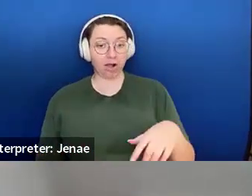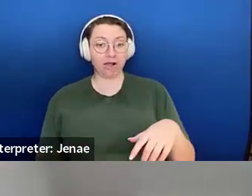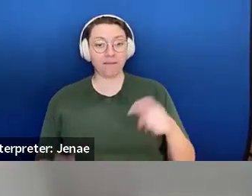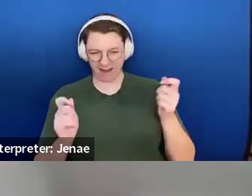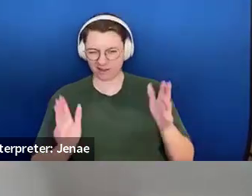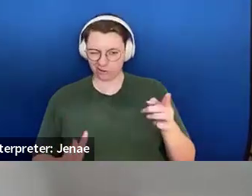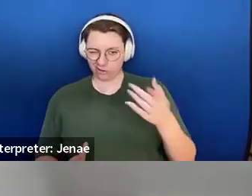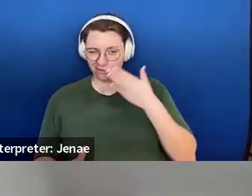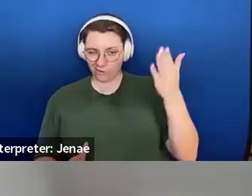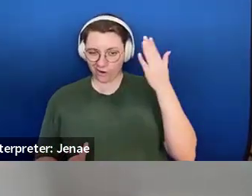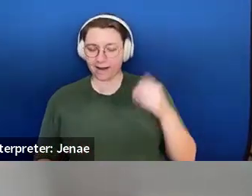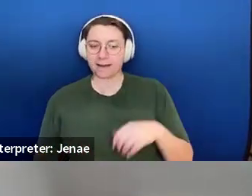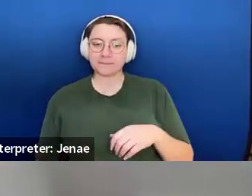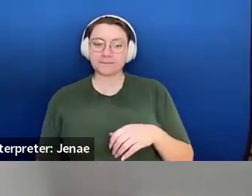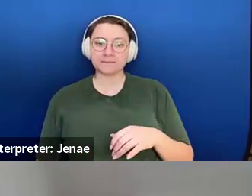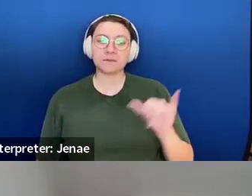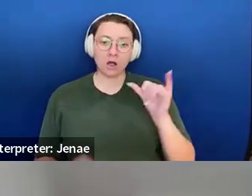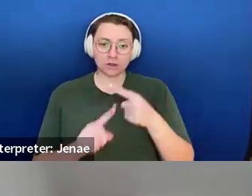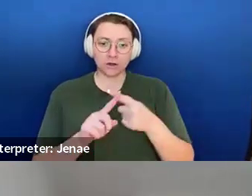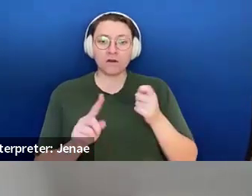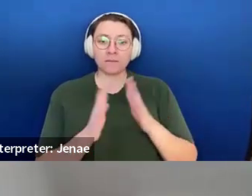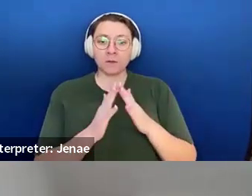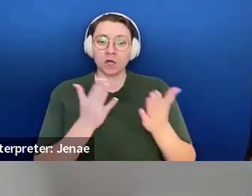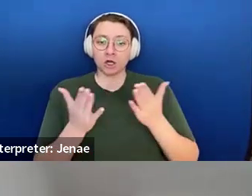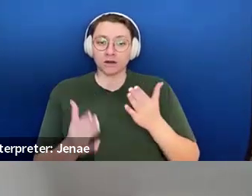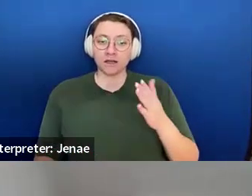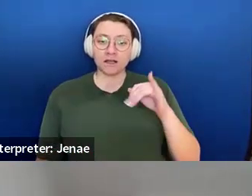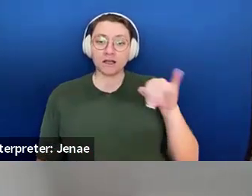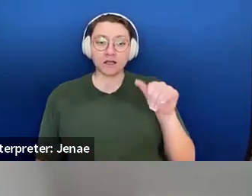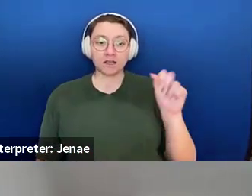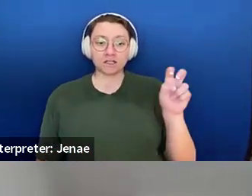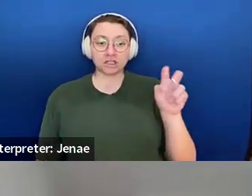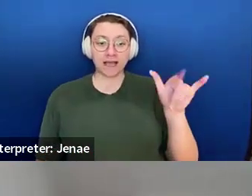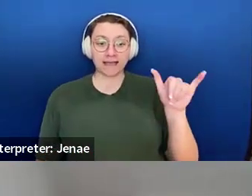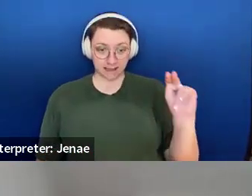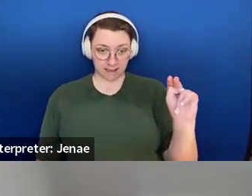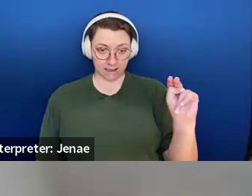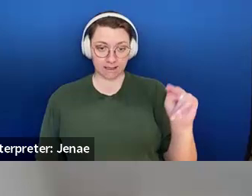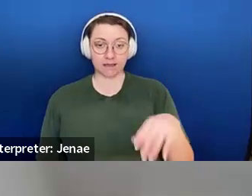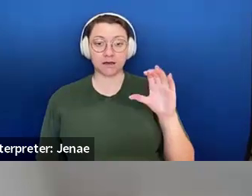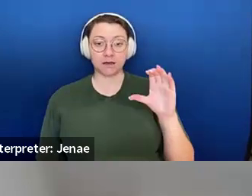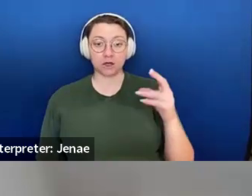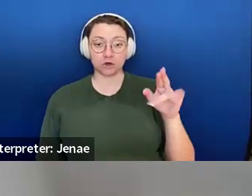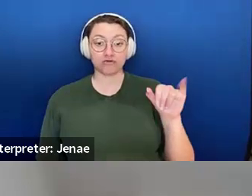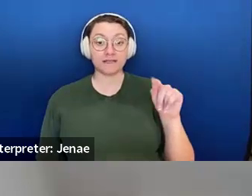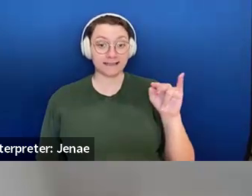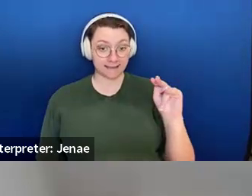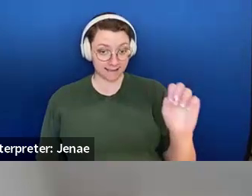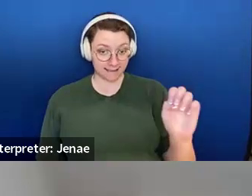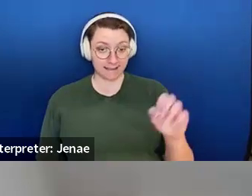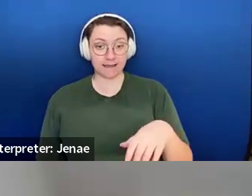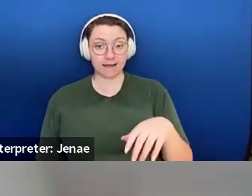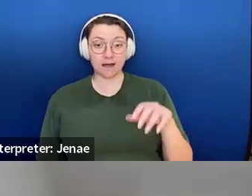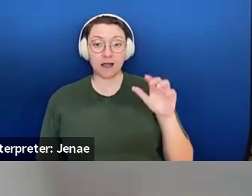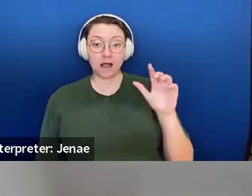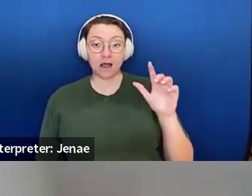morning. Additionally, from Community Services, we have Jaslyn and we have Christine and we have